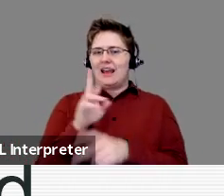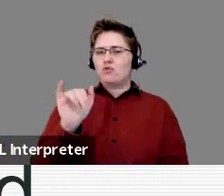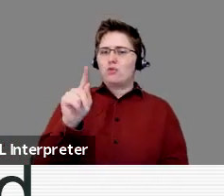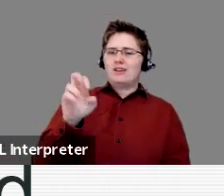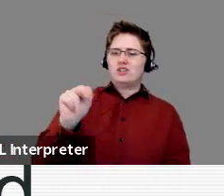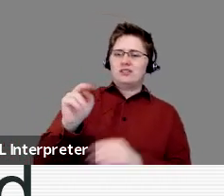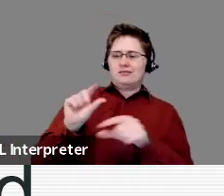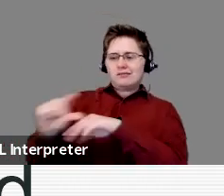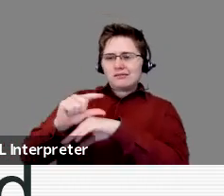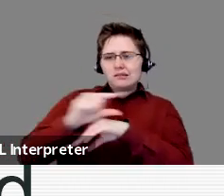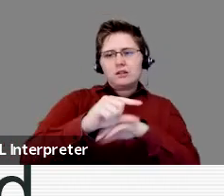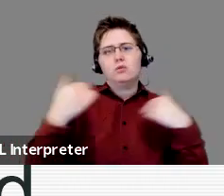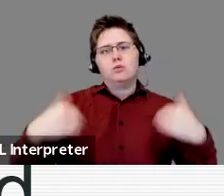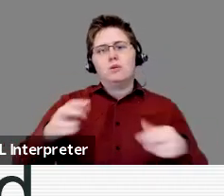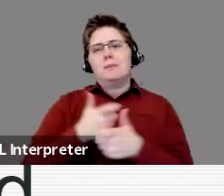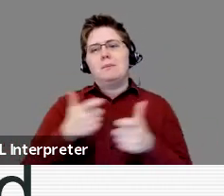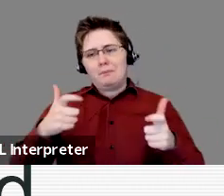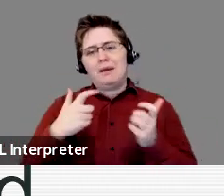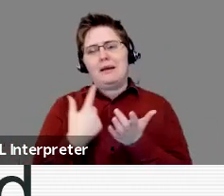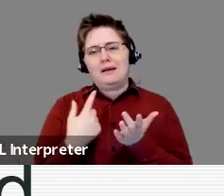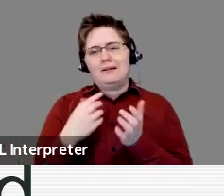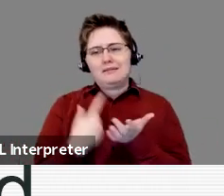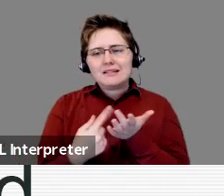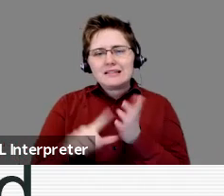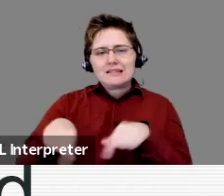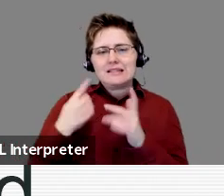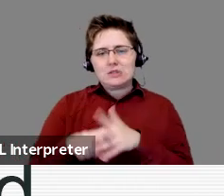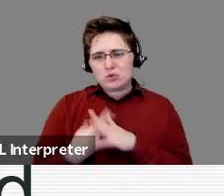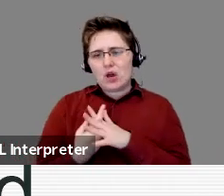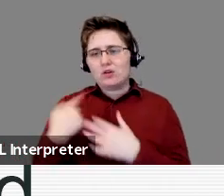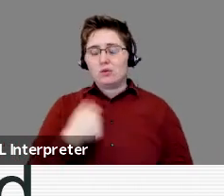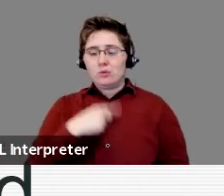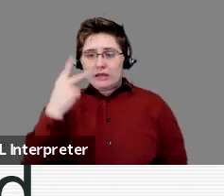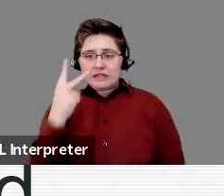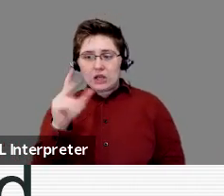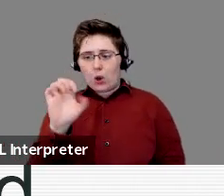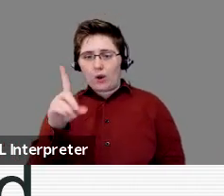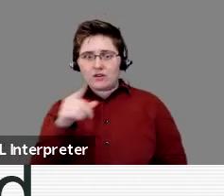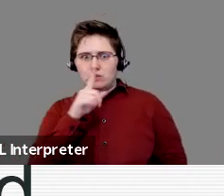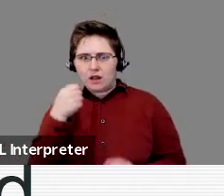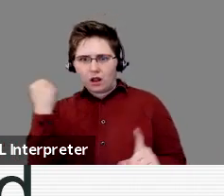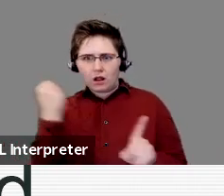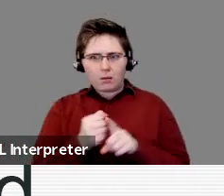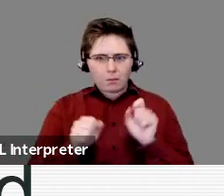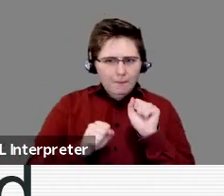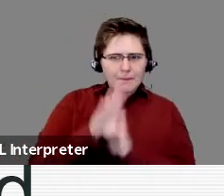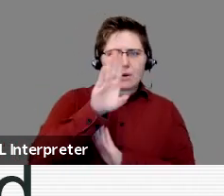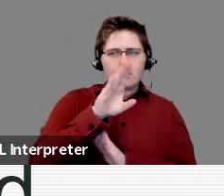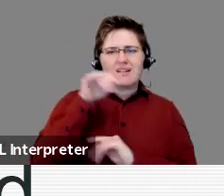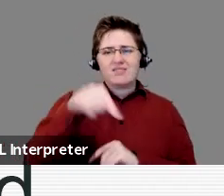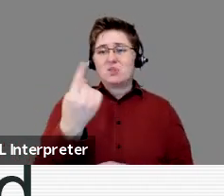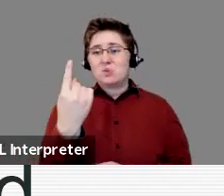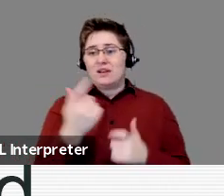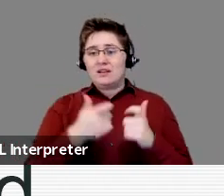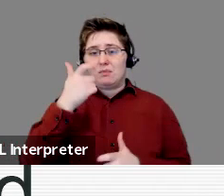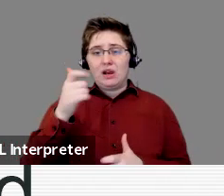huge conversation kind of from the beginning, as we started seeing COVID really take on. And this was one of the bigger